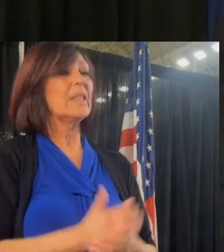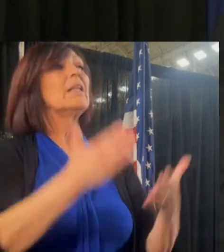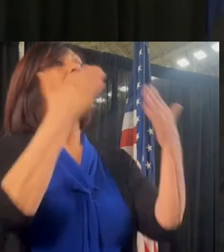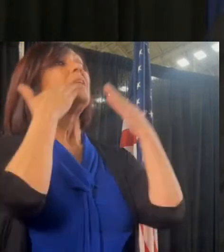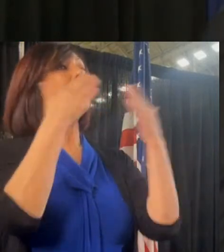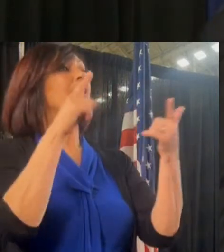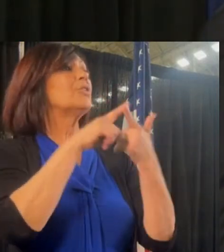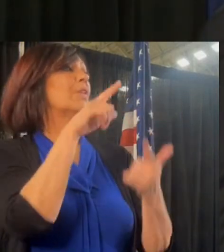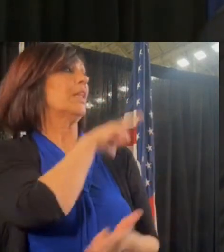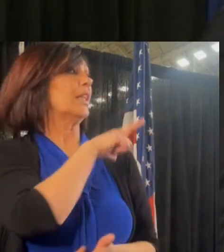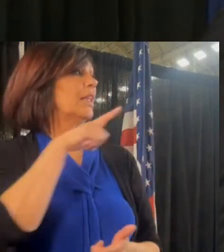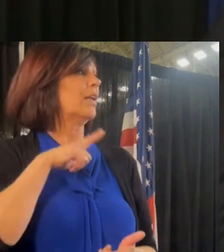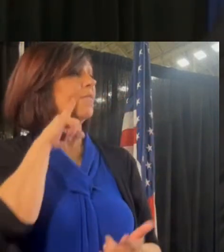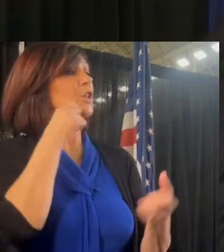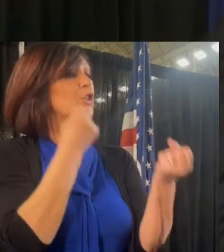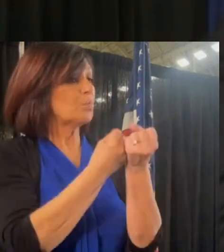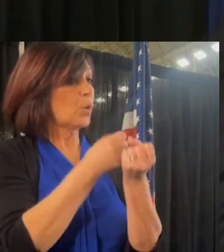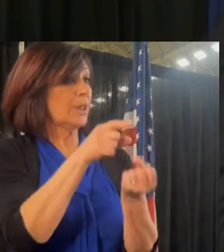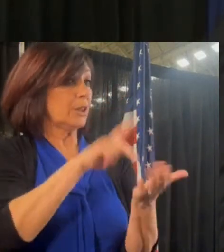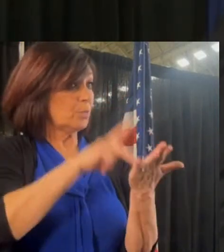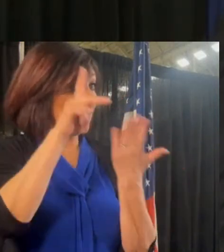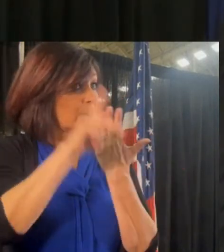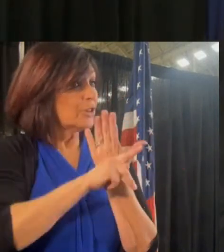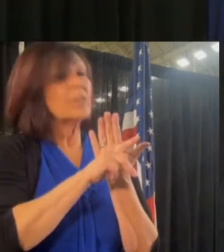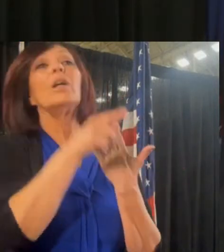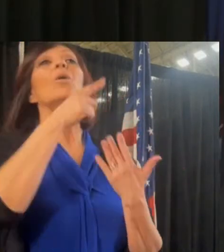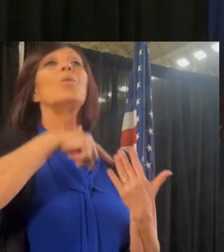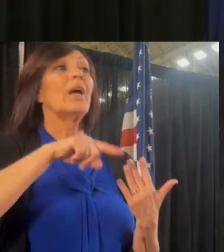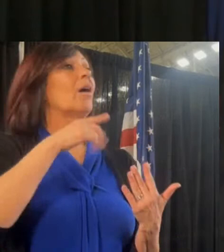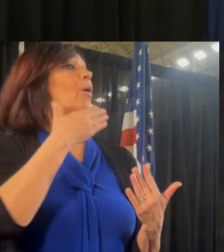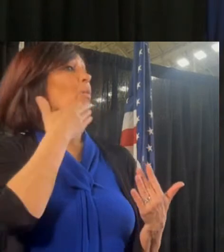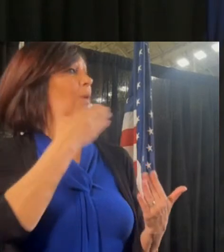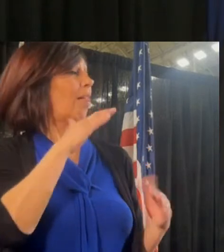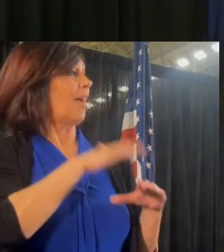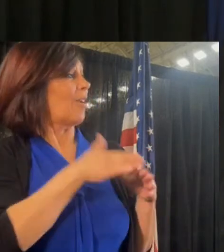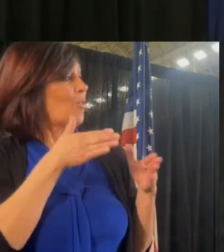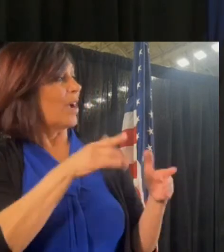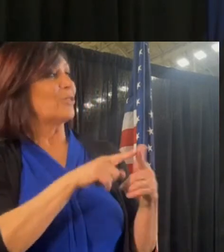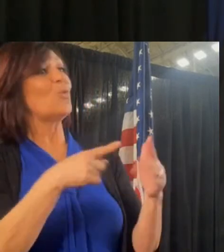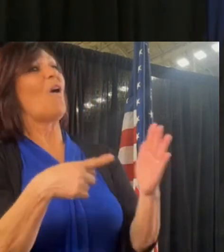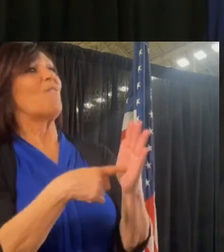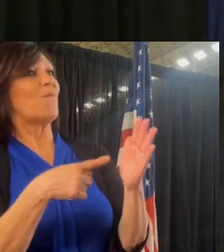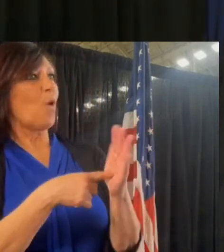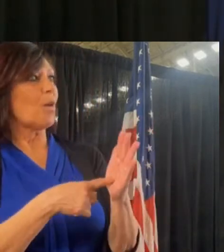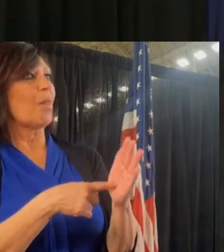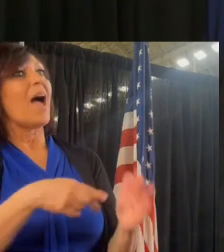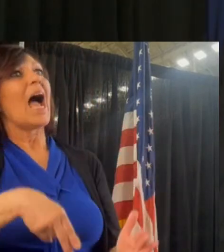Thank you to the legislature for supporting this project. We are well on our way to affordable, high-speed internet for all.